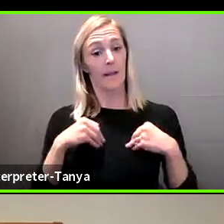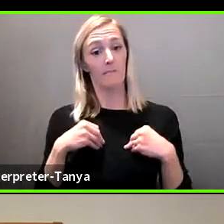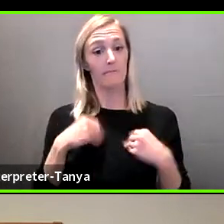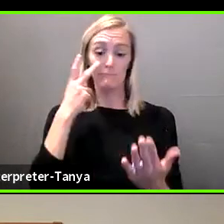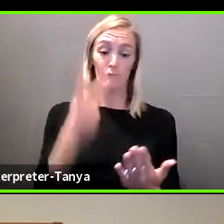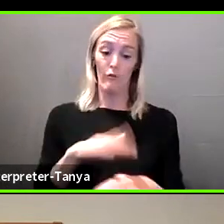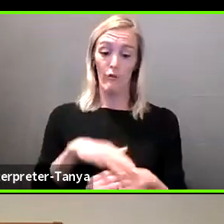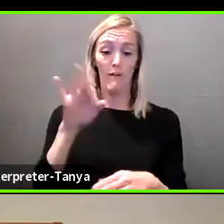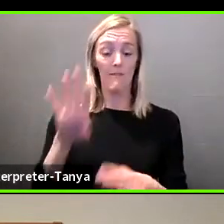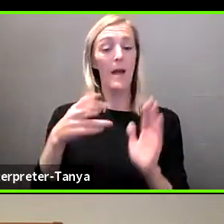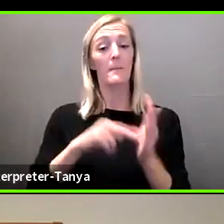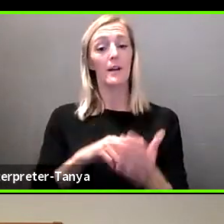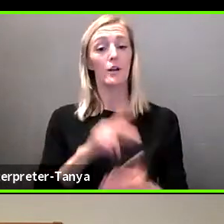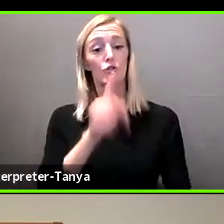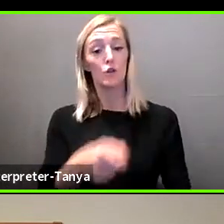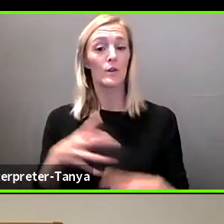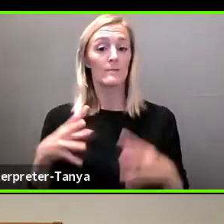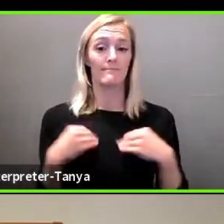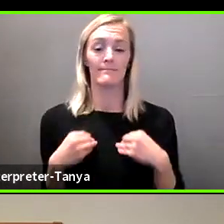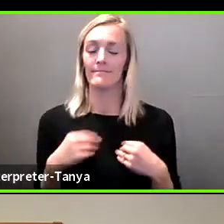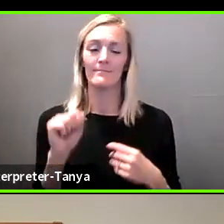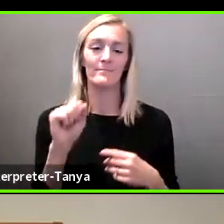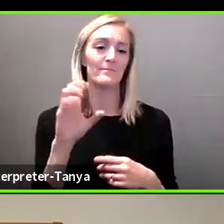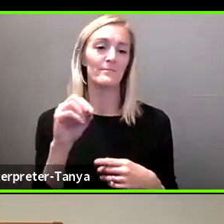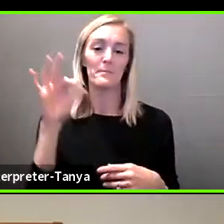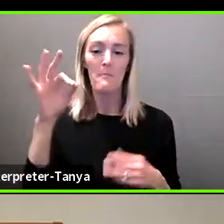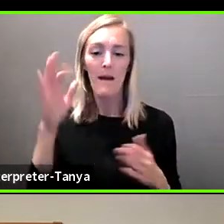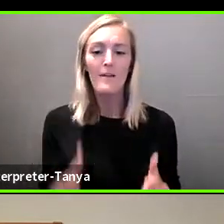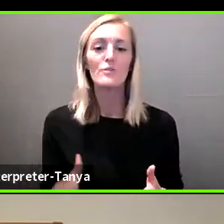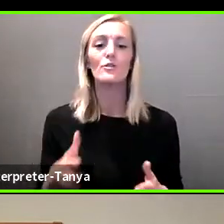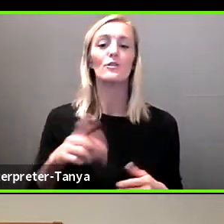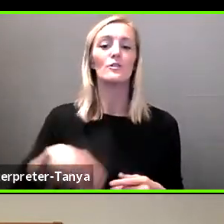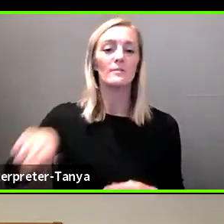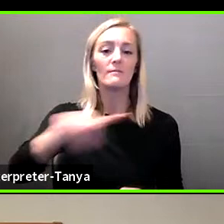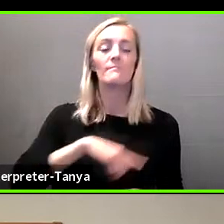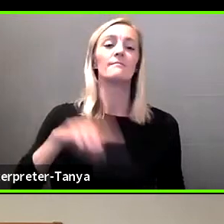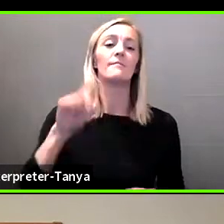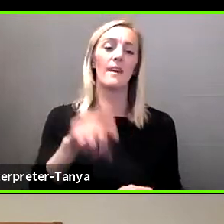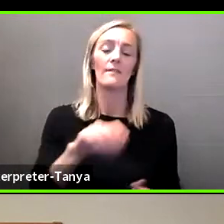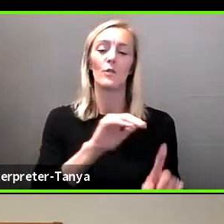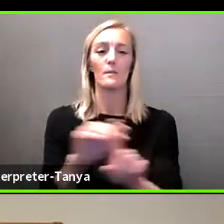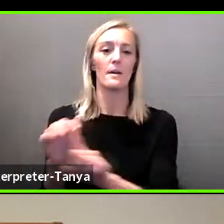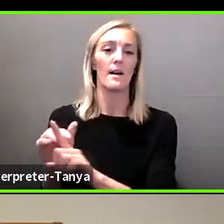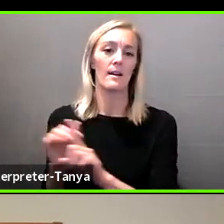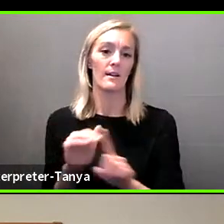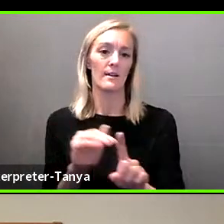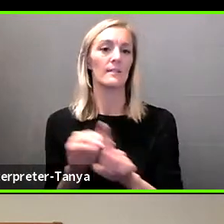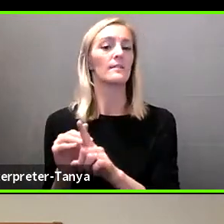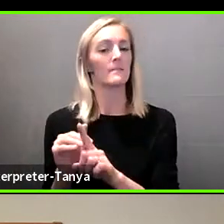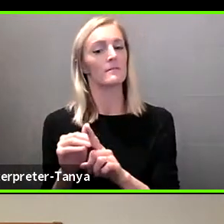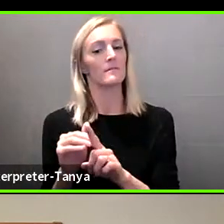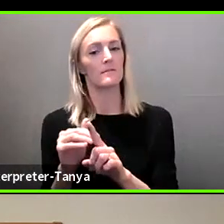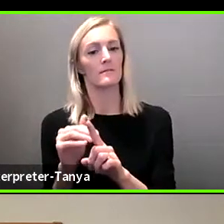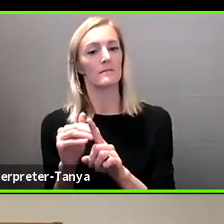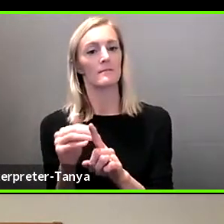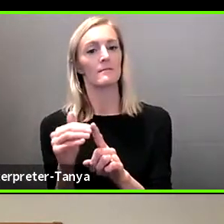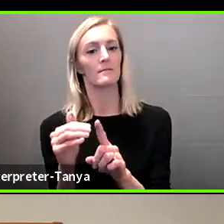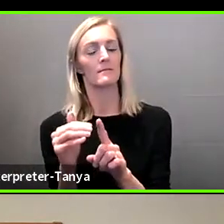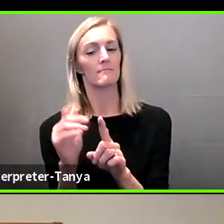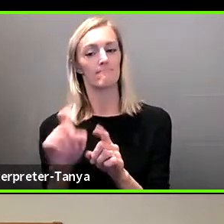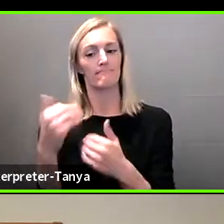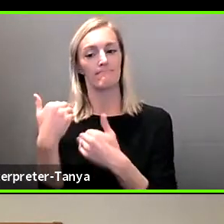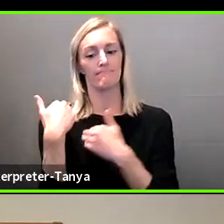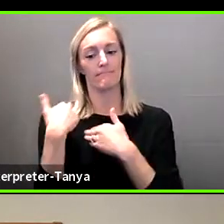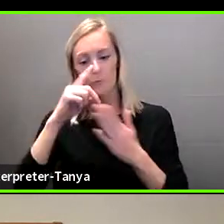on there. So pastors and others of us have to remind them that we have some responsibility to